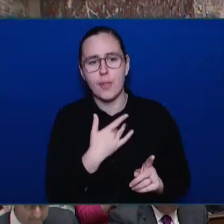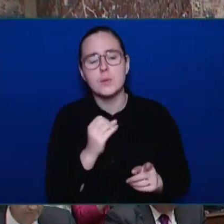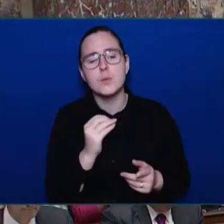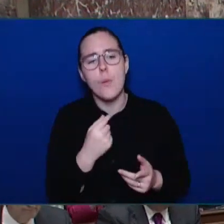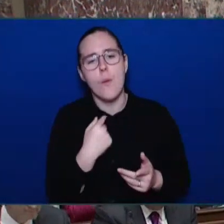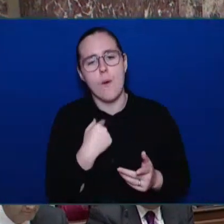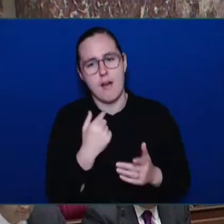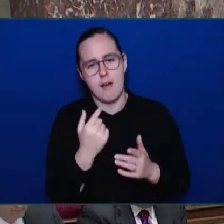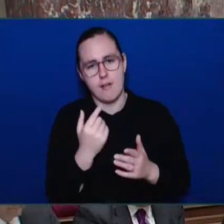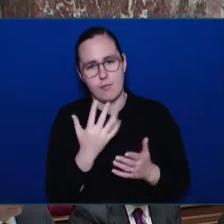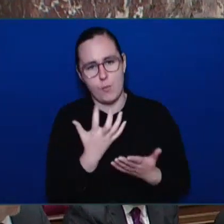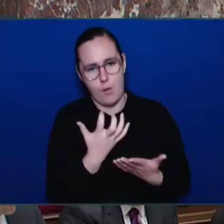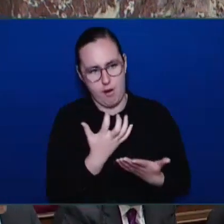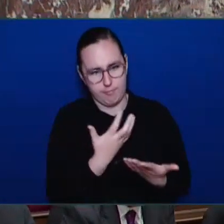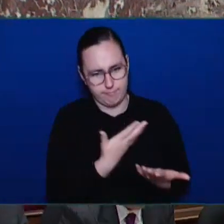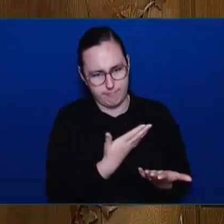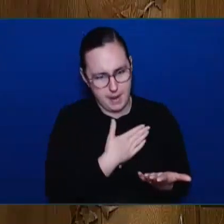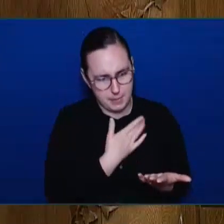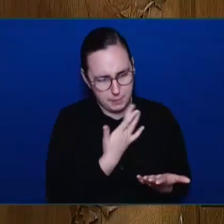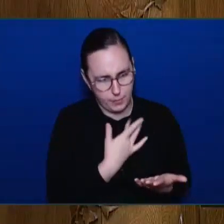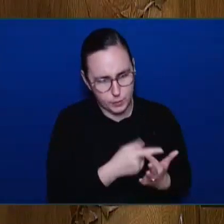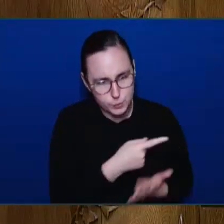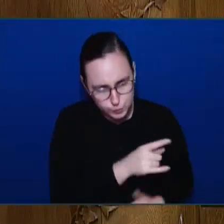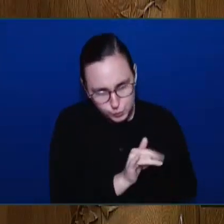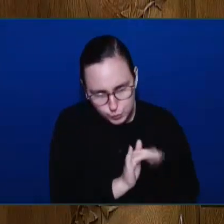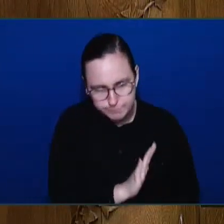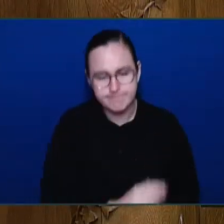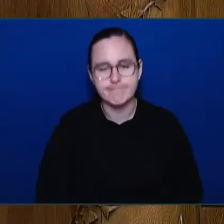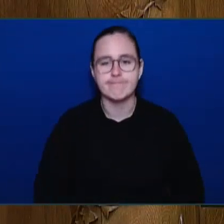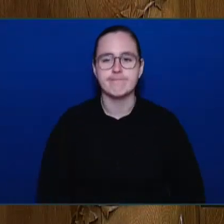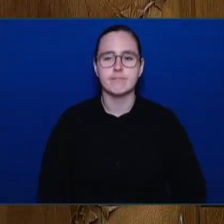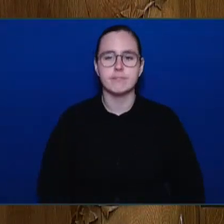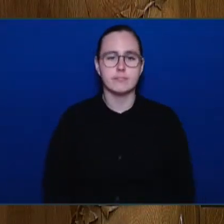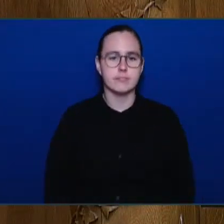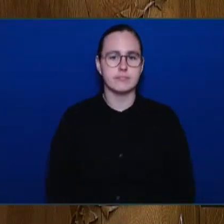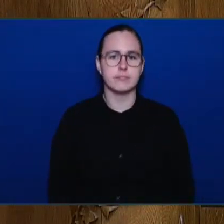The bell ends the question period.